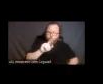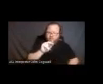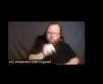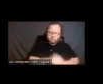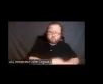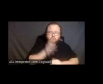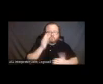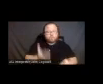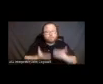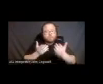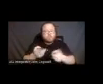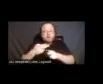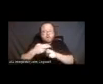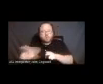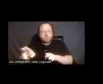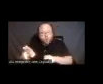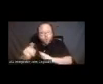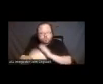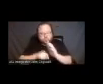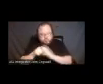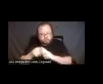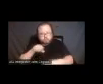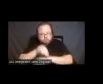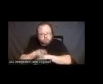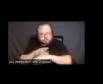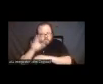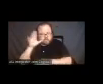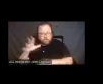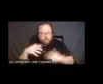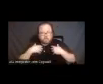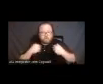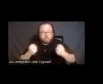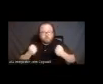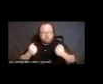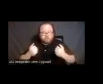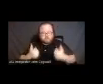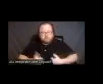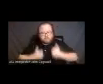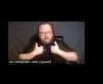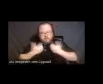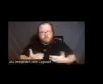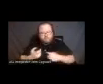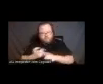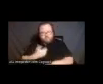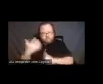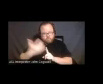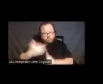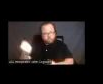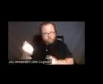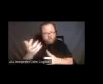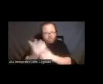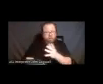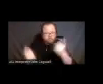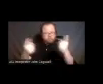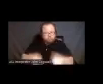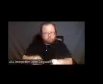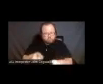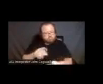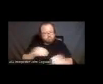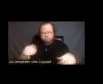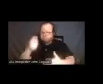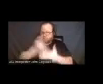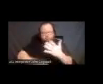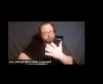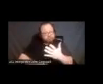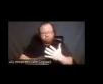will offer short-term grief counseling for survivors of suicide loss at no cost to Riverside County residents. Family